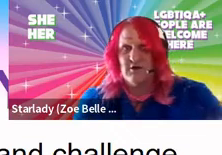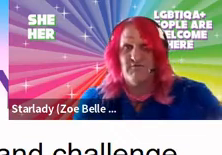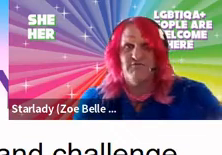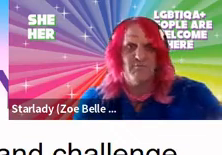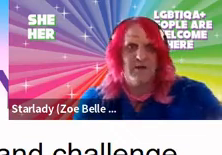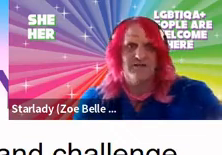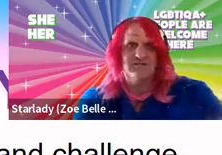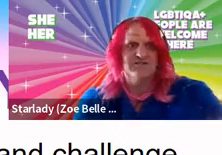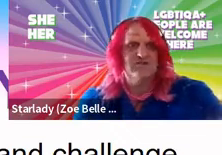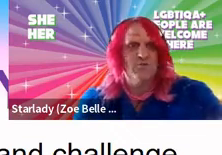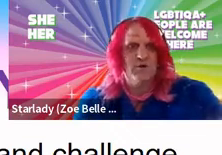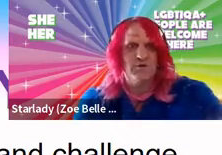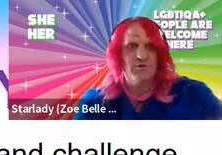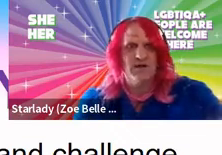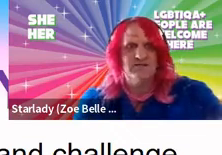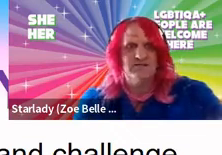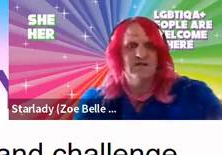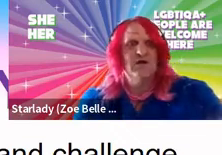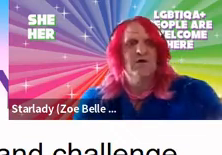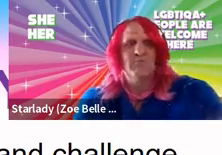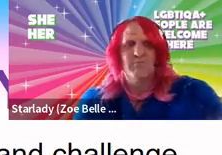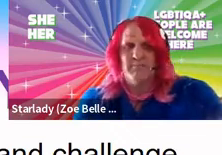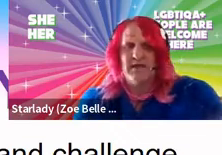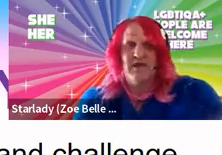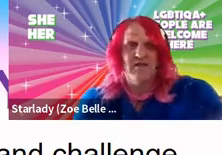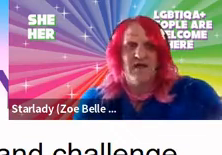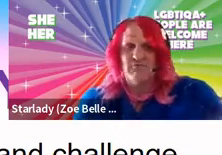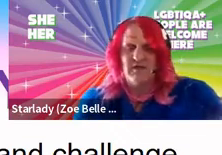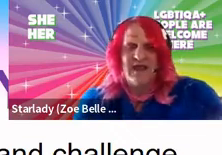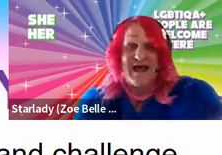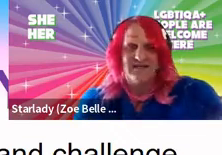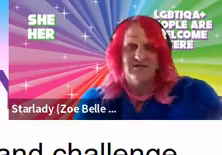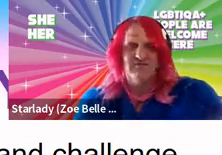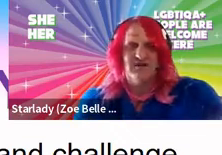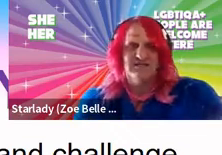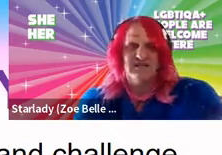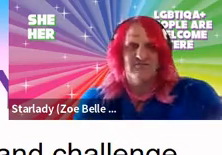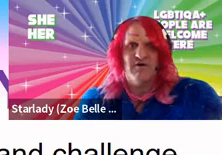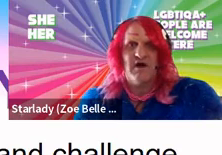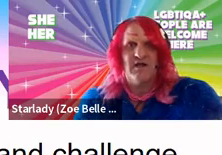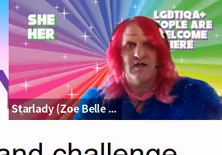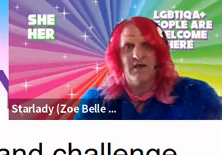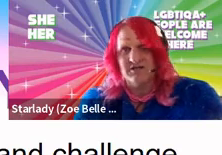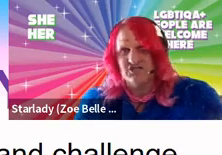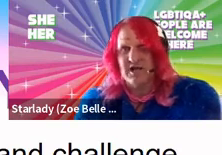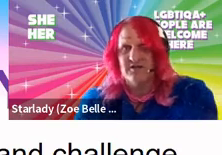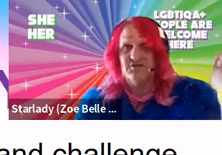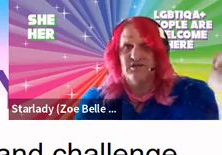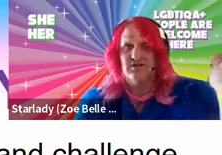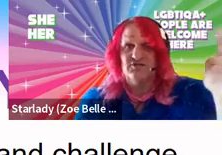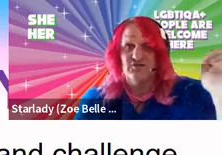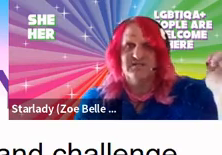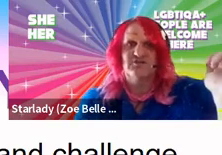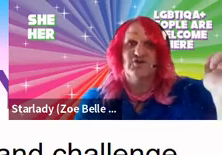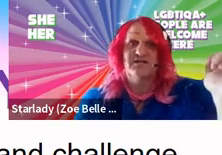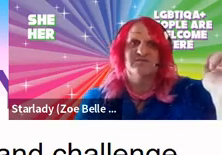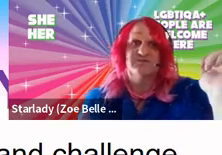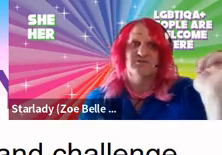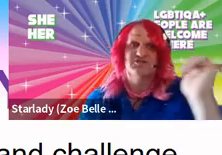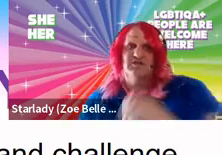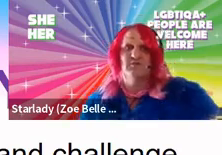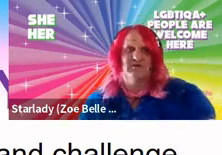within yourself, your practice, and your workplace. Be like really active in identifying and challenging and